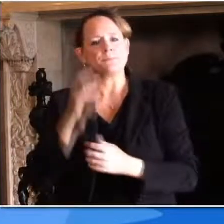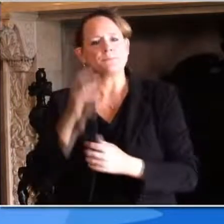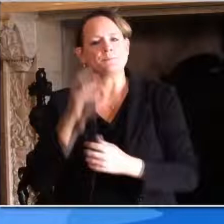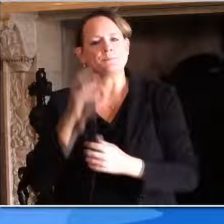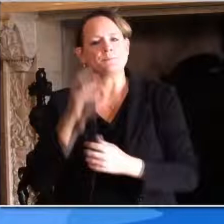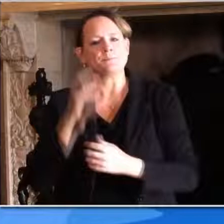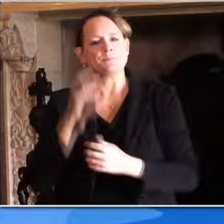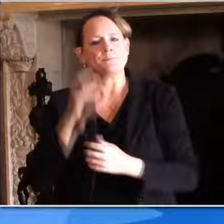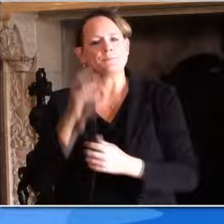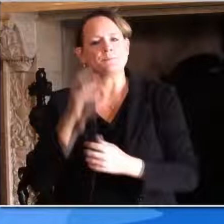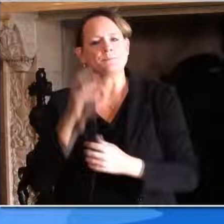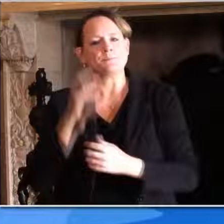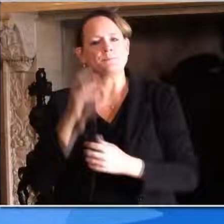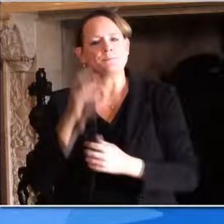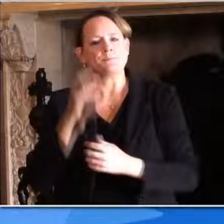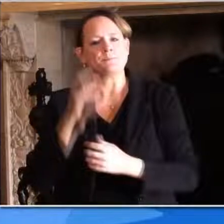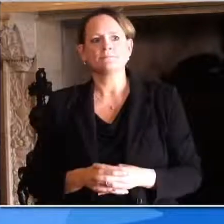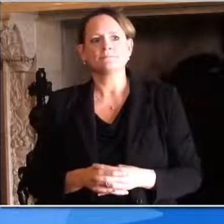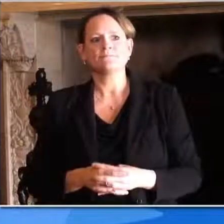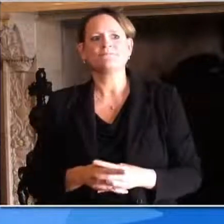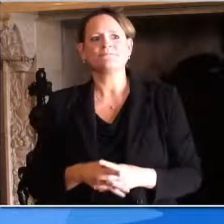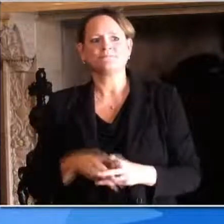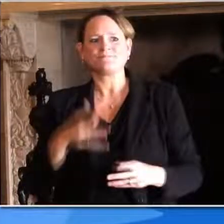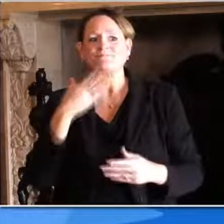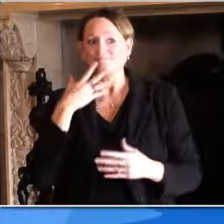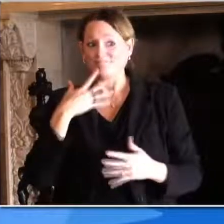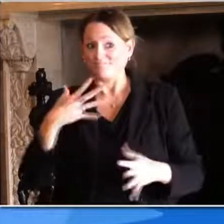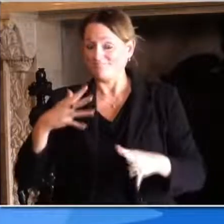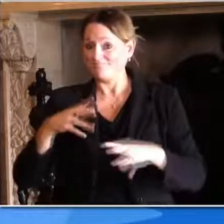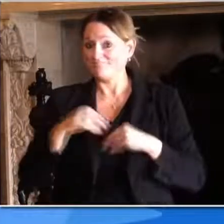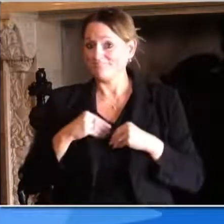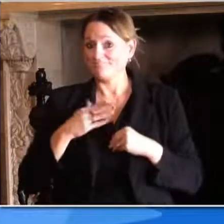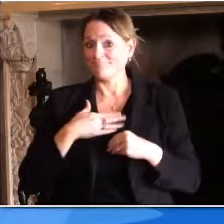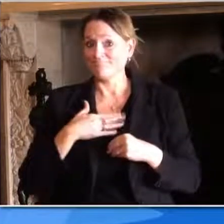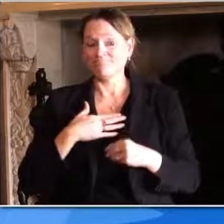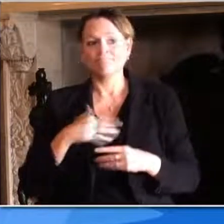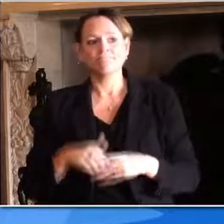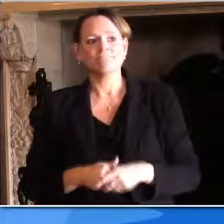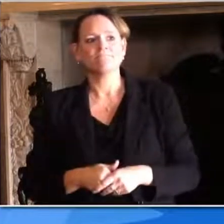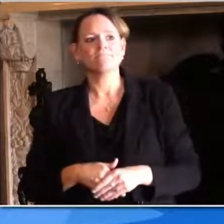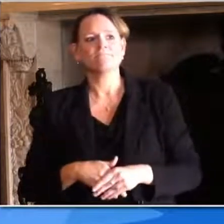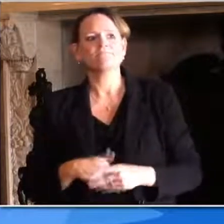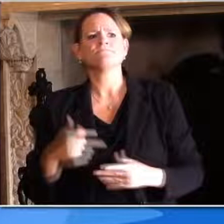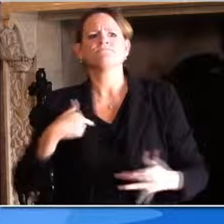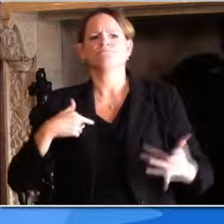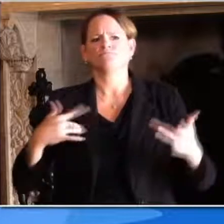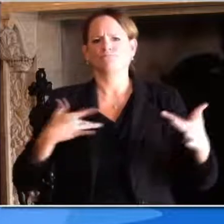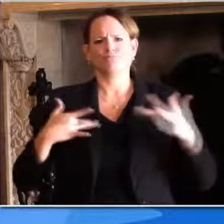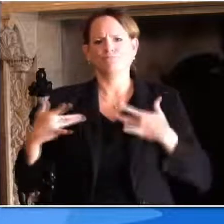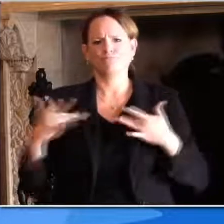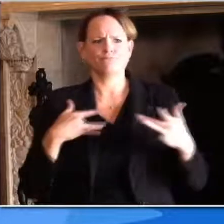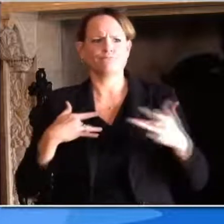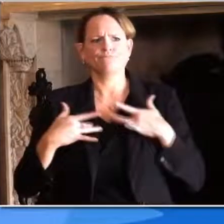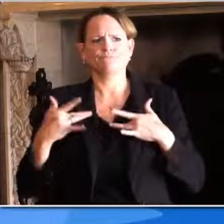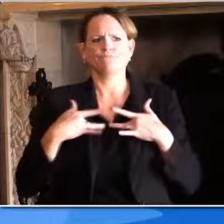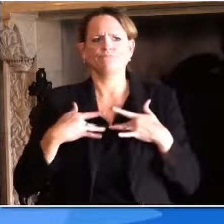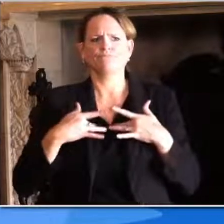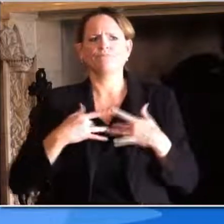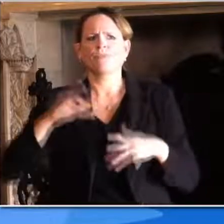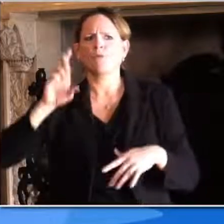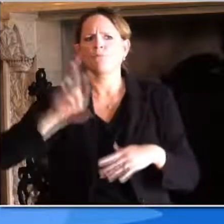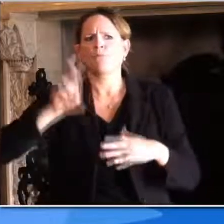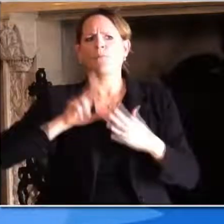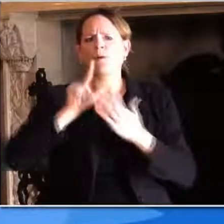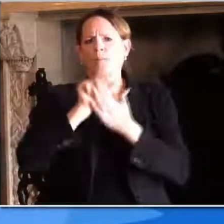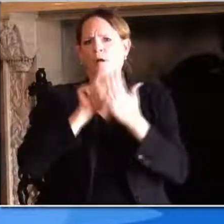Yes, thanks for taking my call. There's been some concern among Republican lawmakers in regards to a backlog